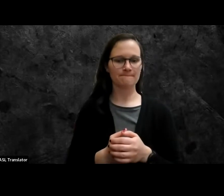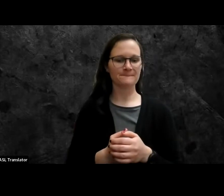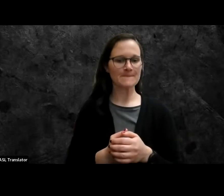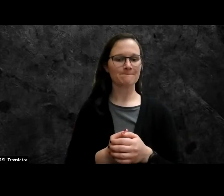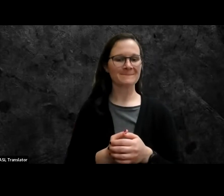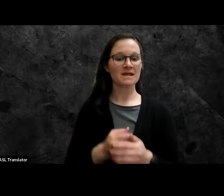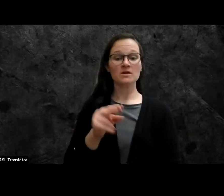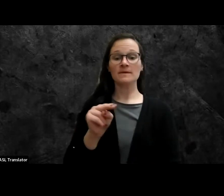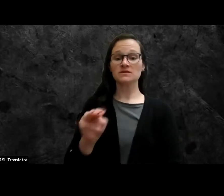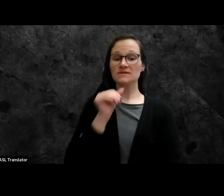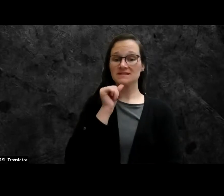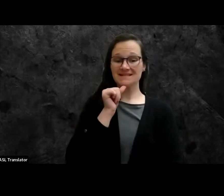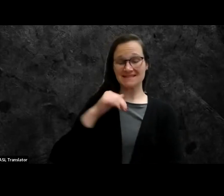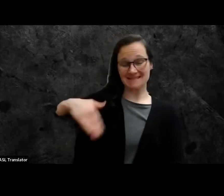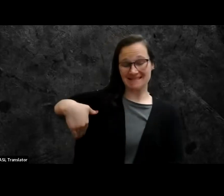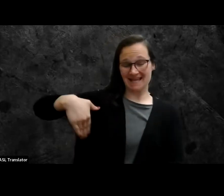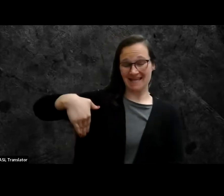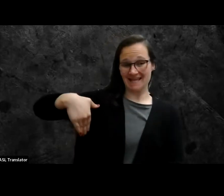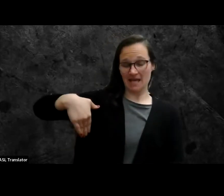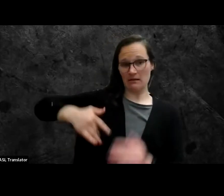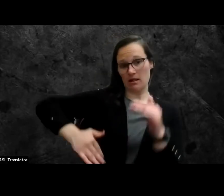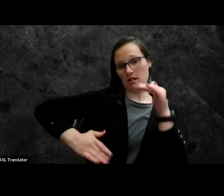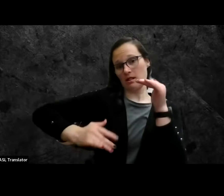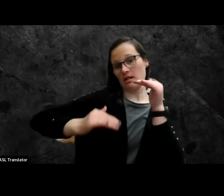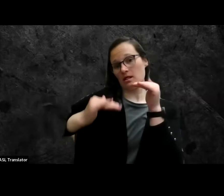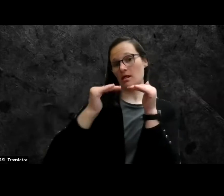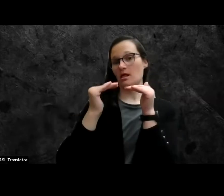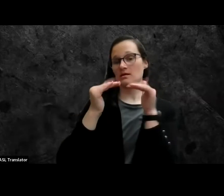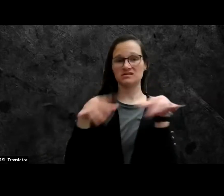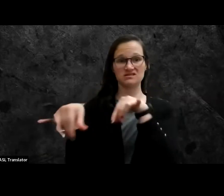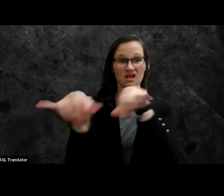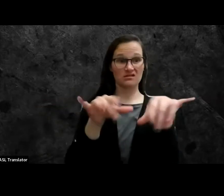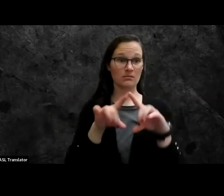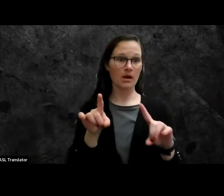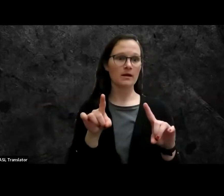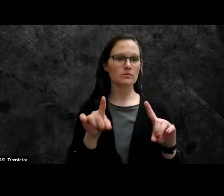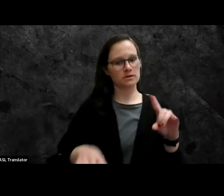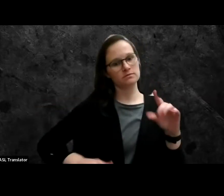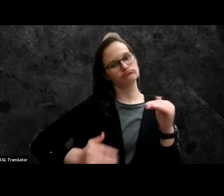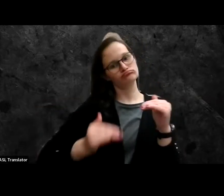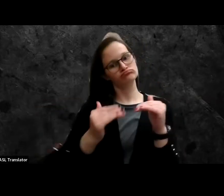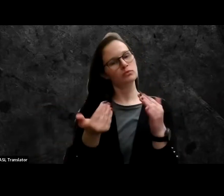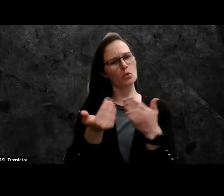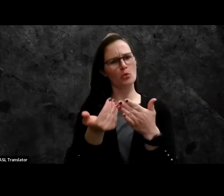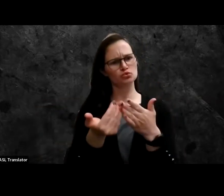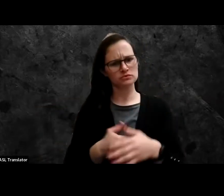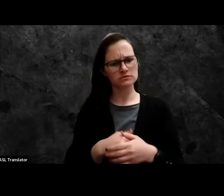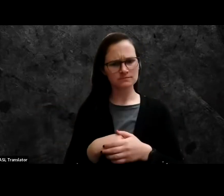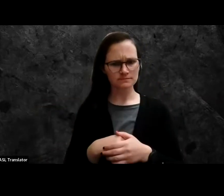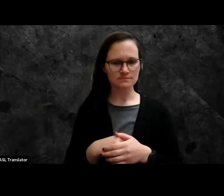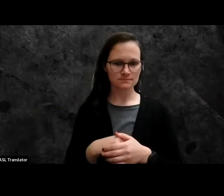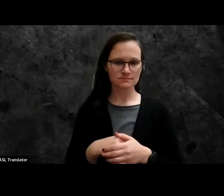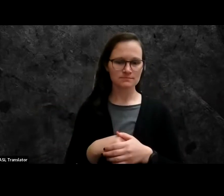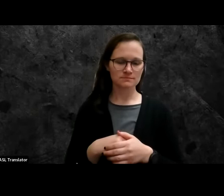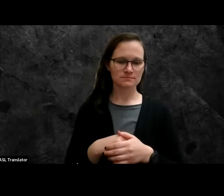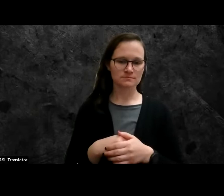that'll also we'll get that same experience here, and then we'll be looking at how do we